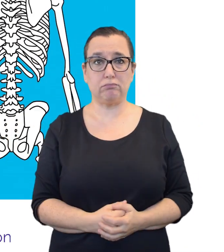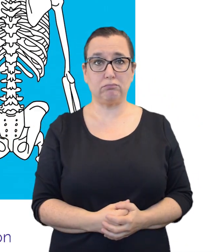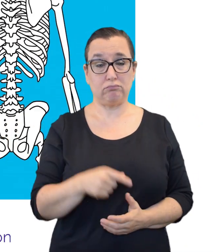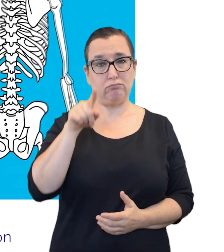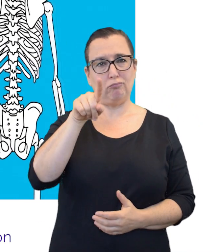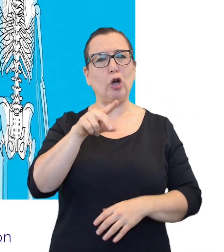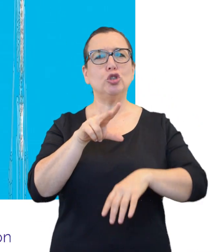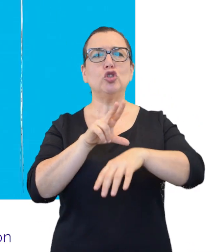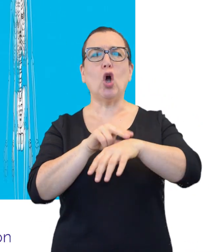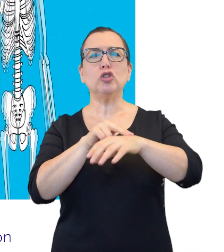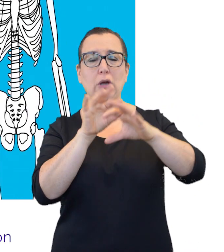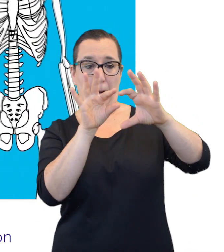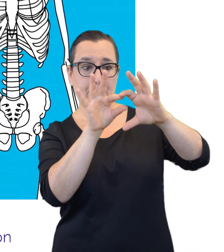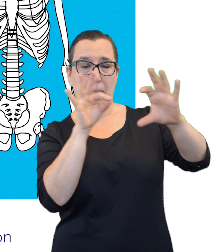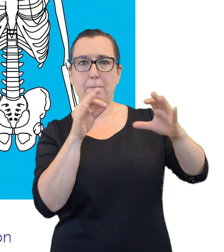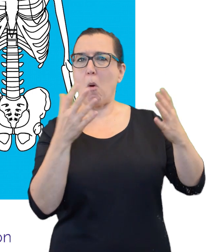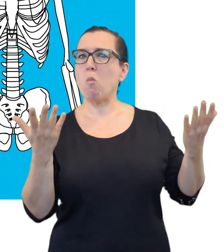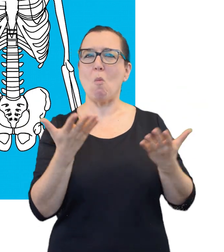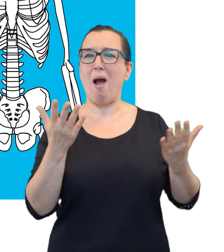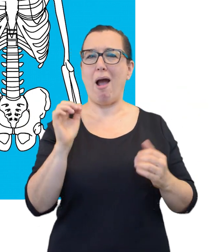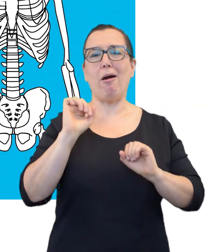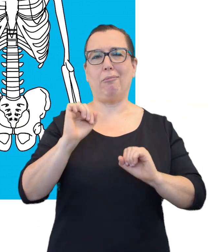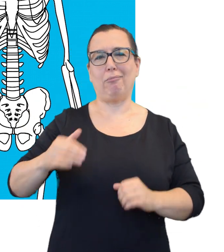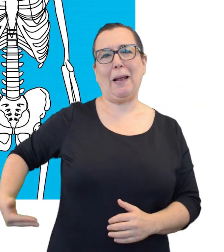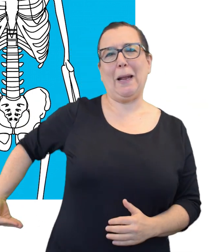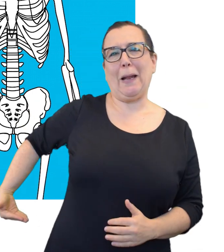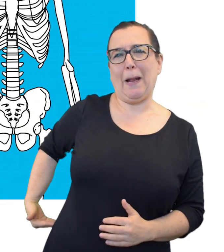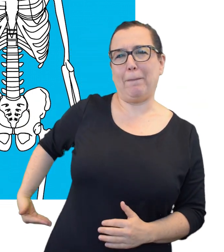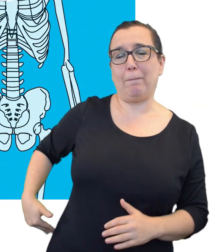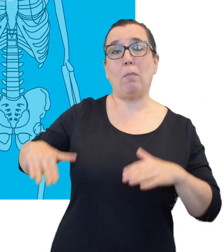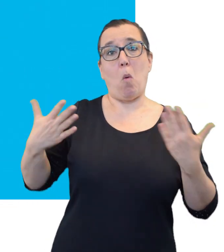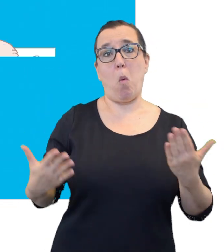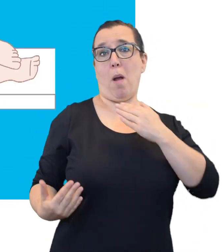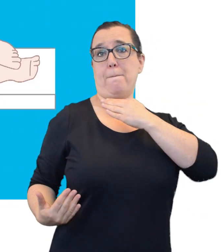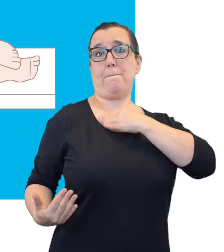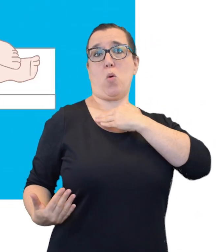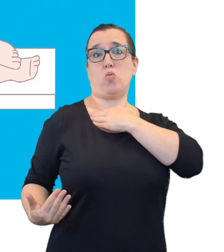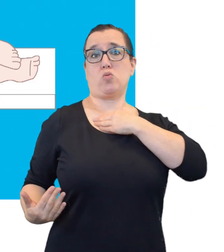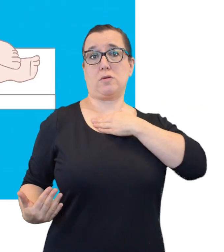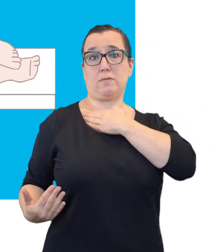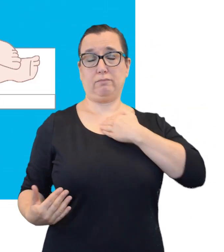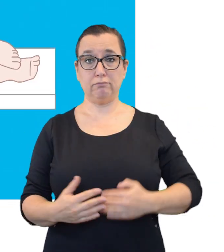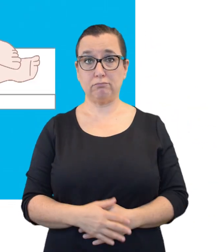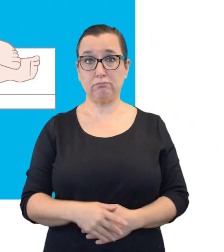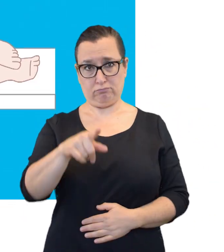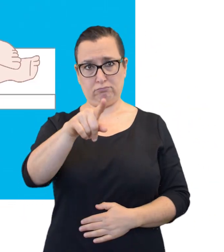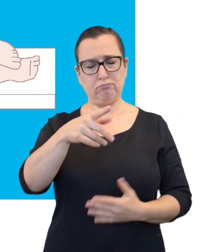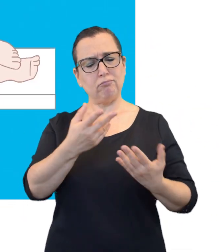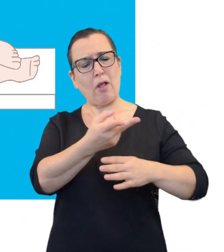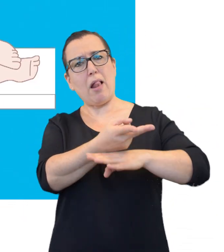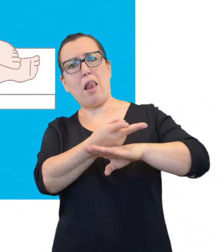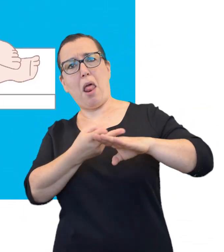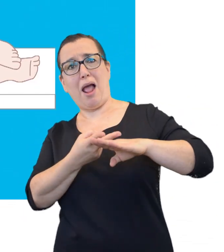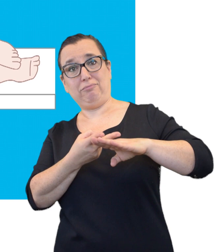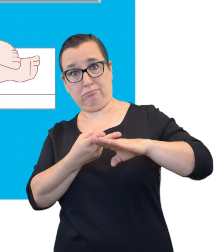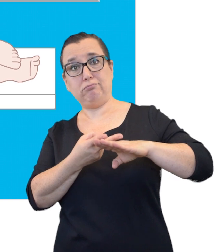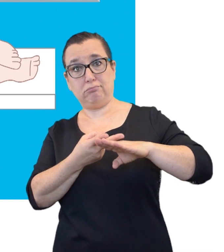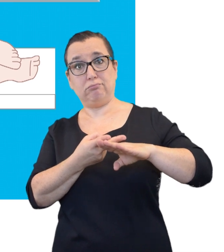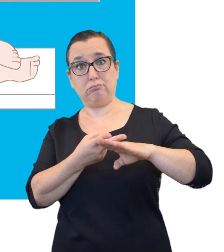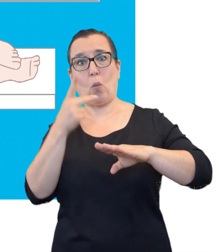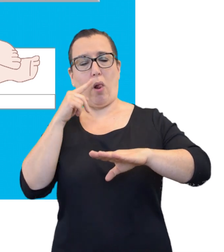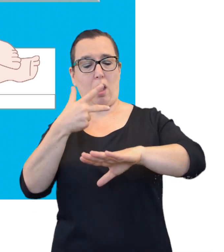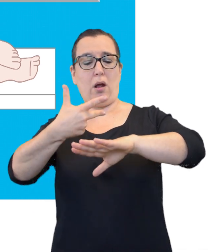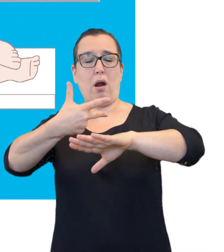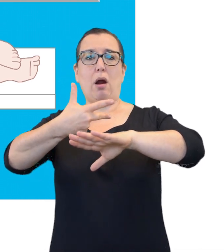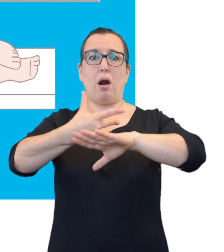bone but you can have a bone marrow aspiration from your breast bone. You have the test lying on a couch. You may